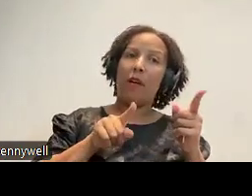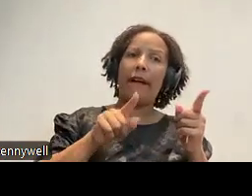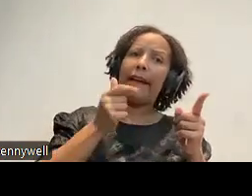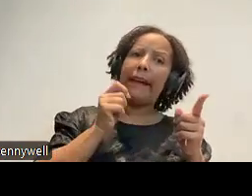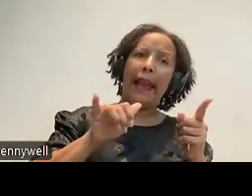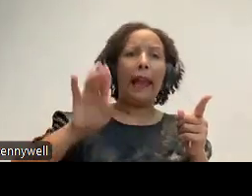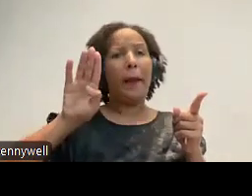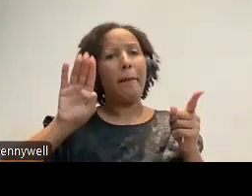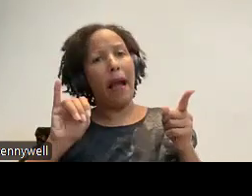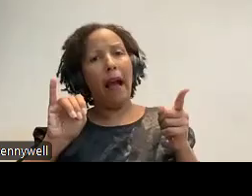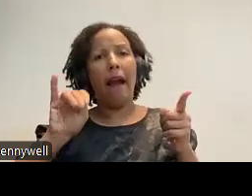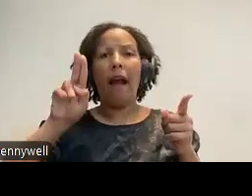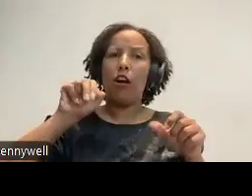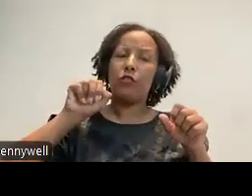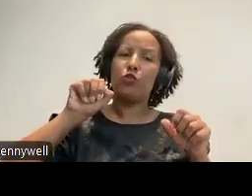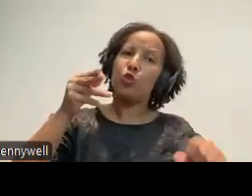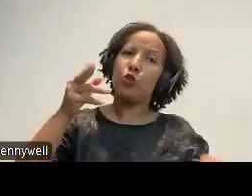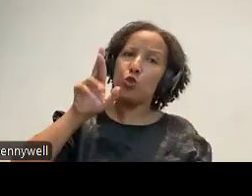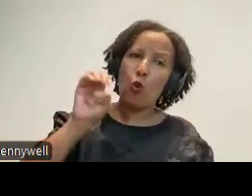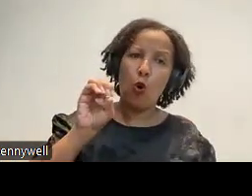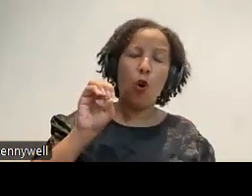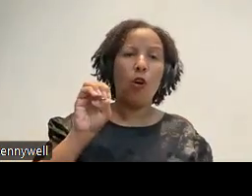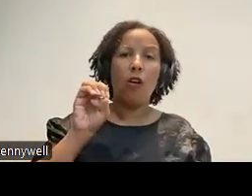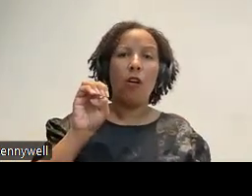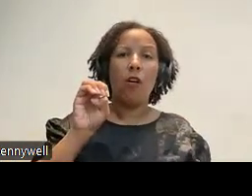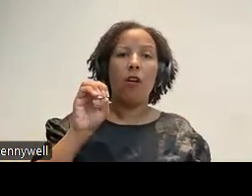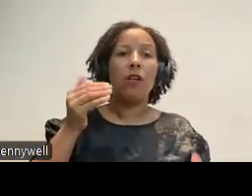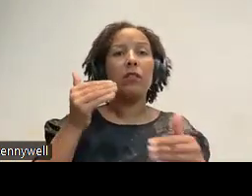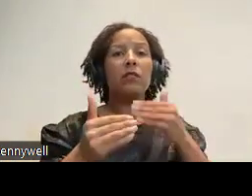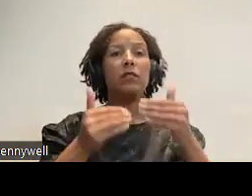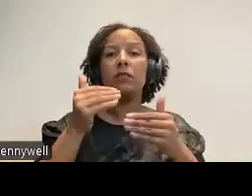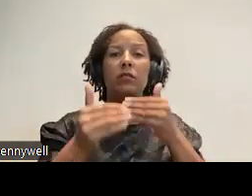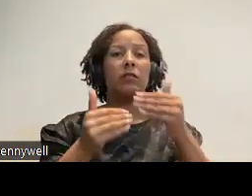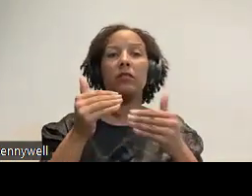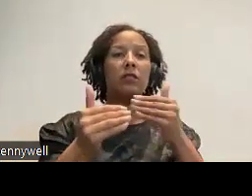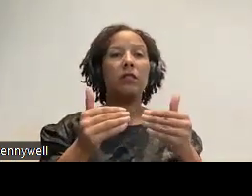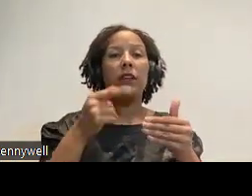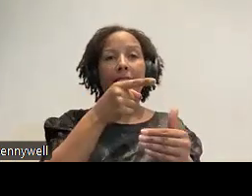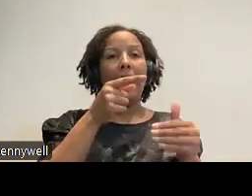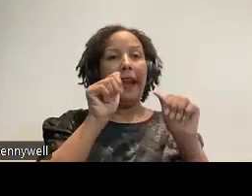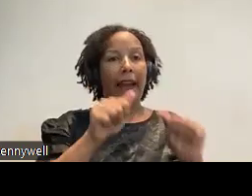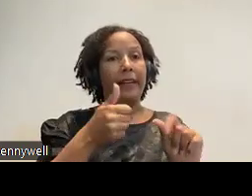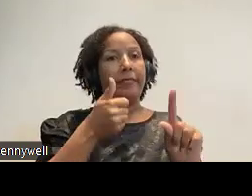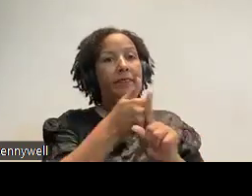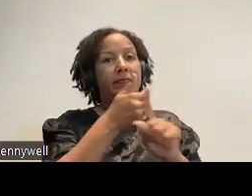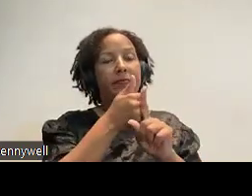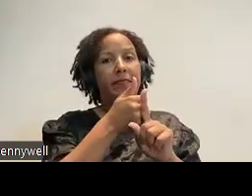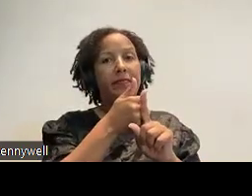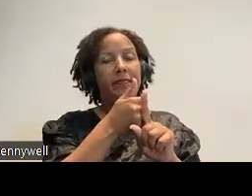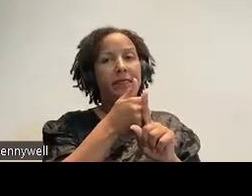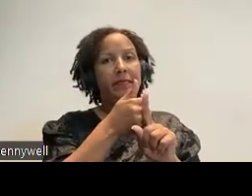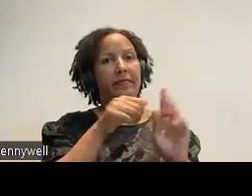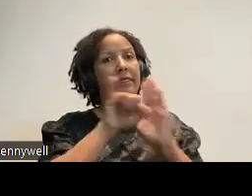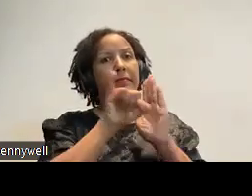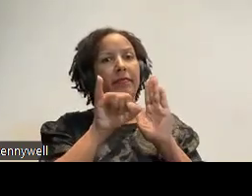unsure, things of that nature. And then as they have the opportunity to self-identify and do their trauma work and